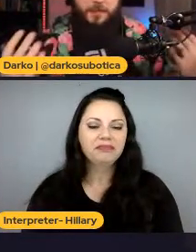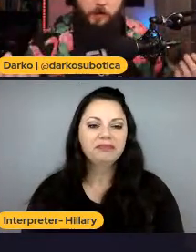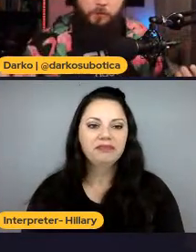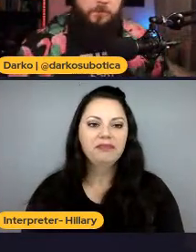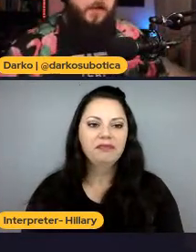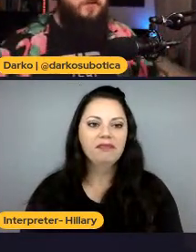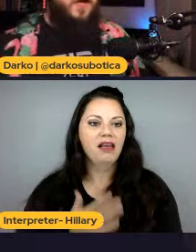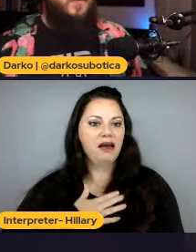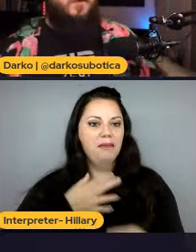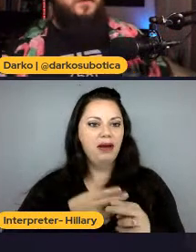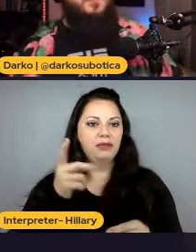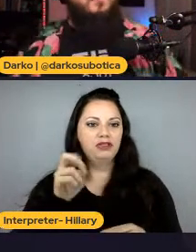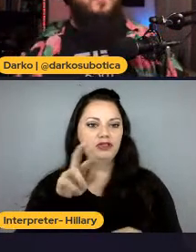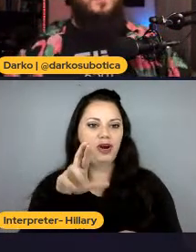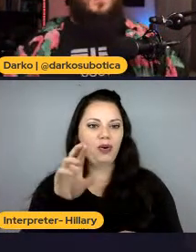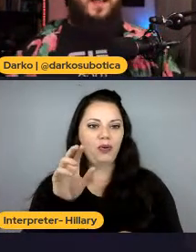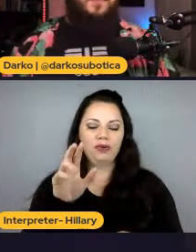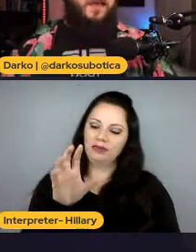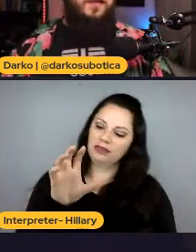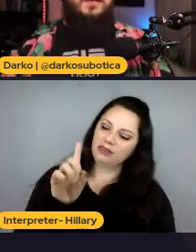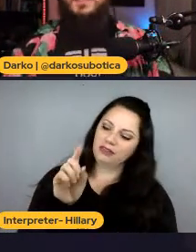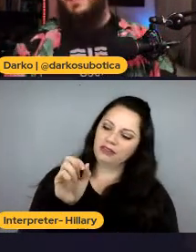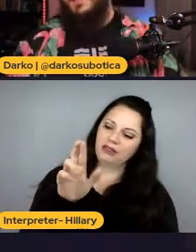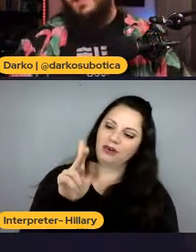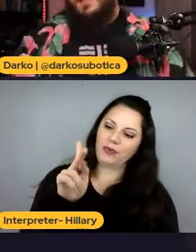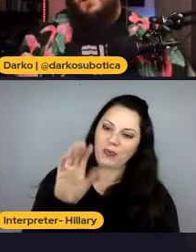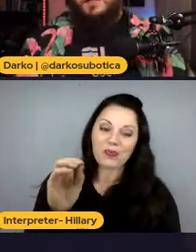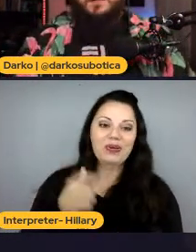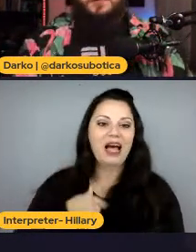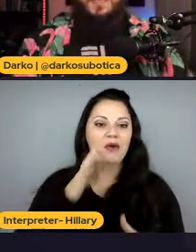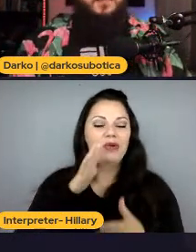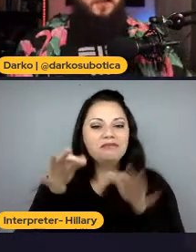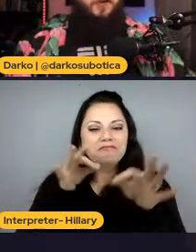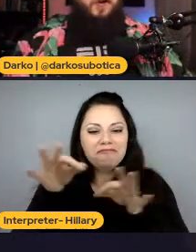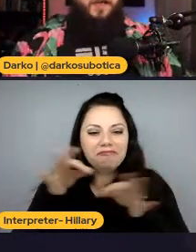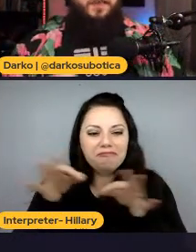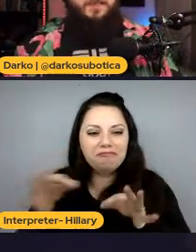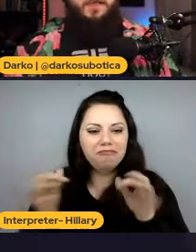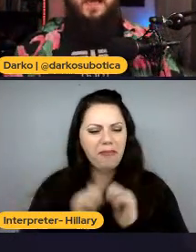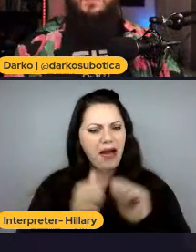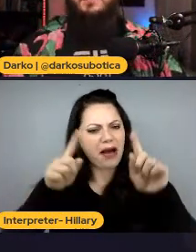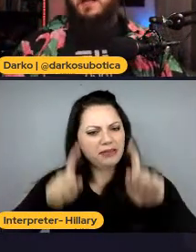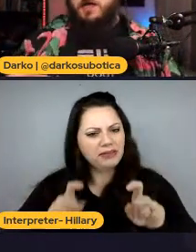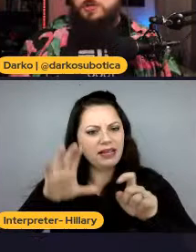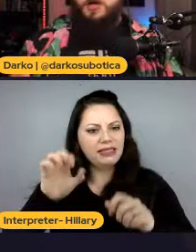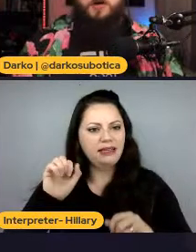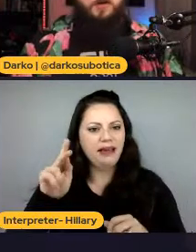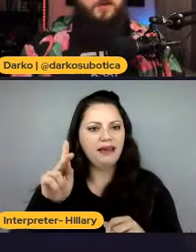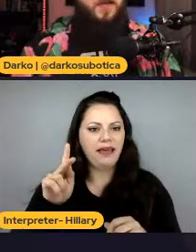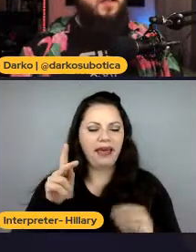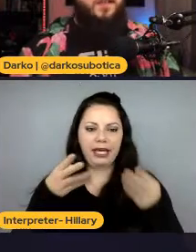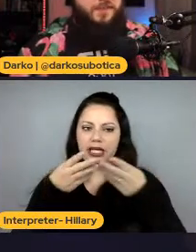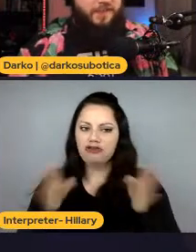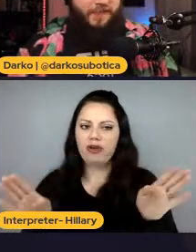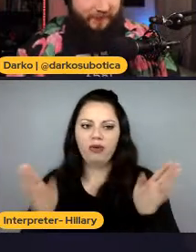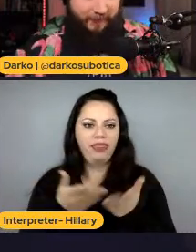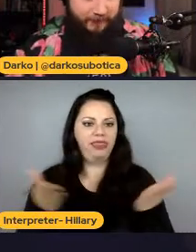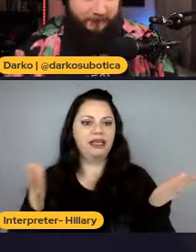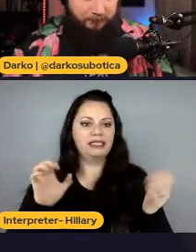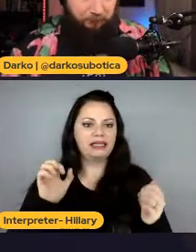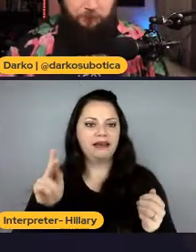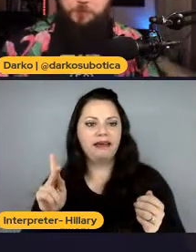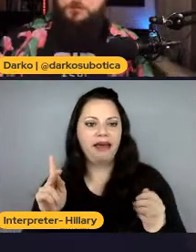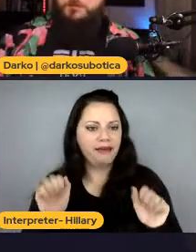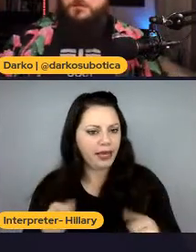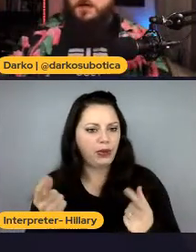my name is Darko, and today we will be covering a lot of things when it comes to testing your CDK and in general, the things that CDK